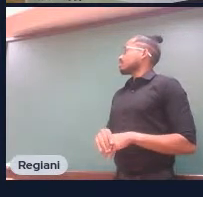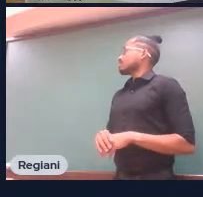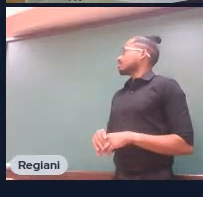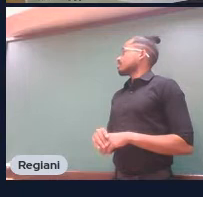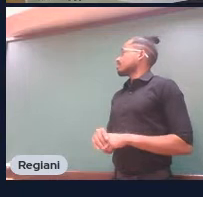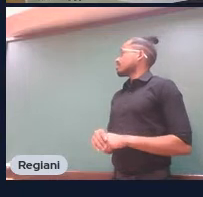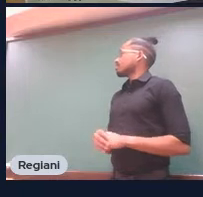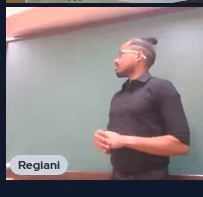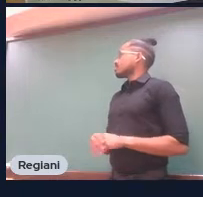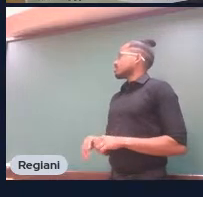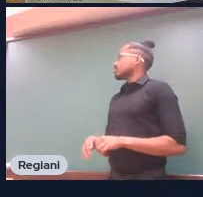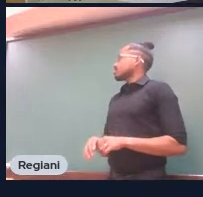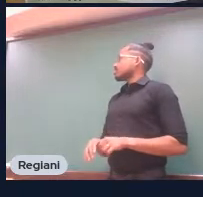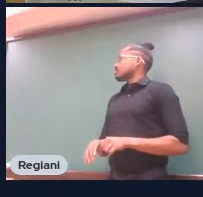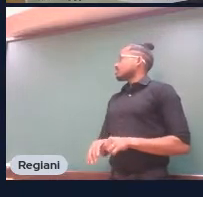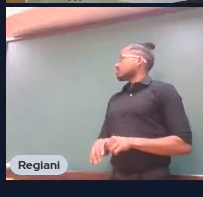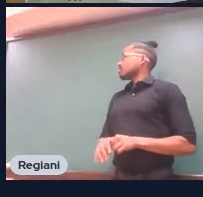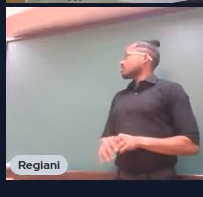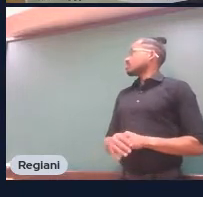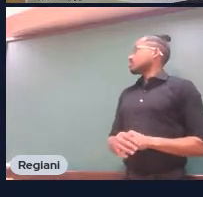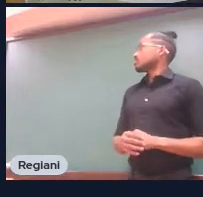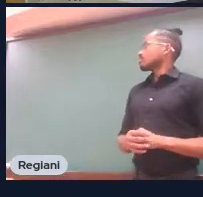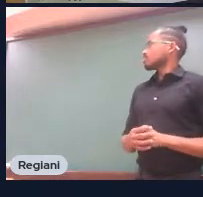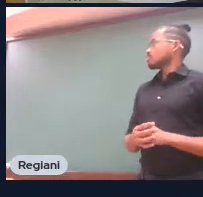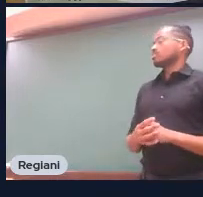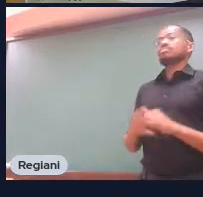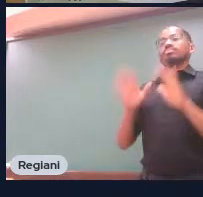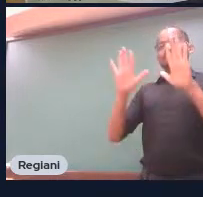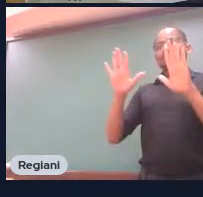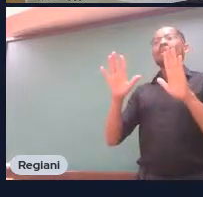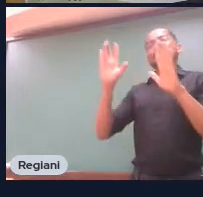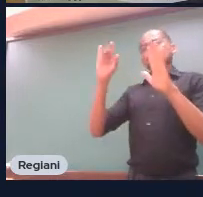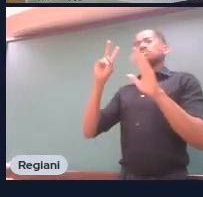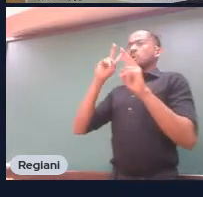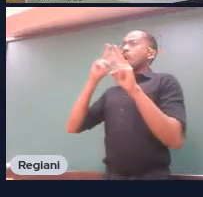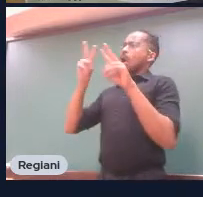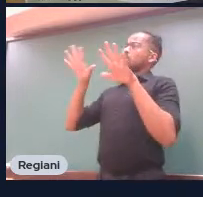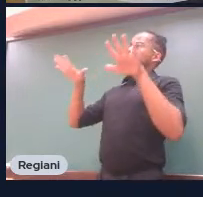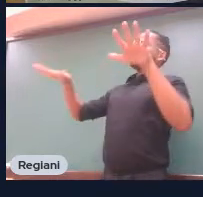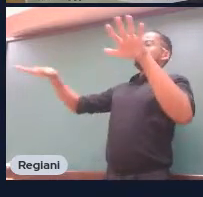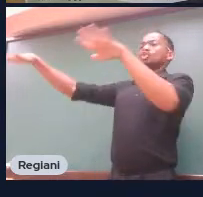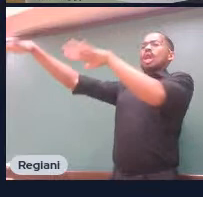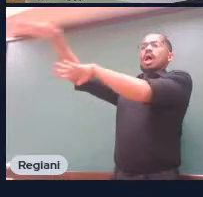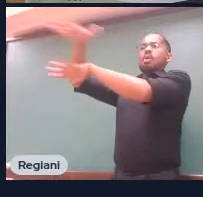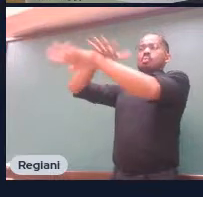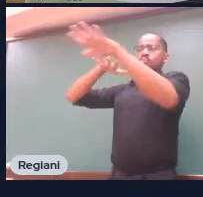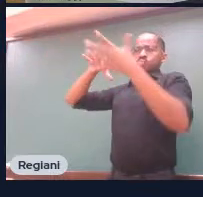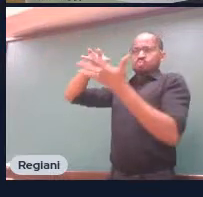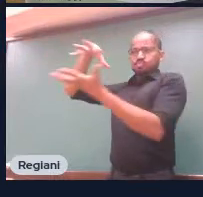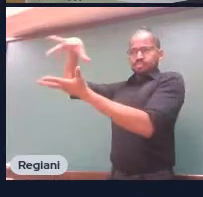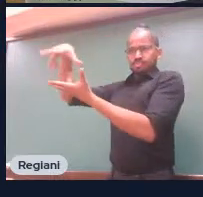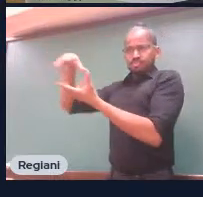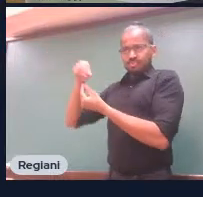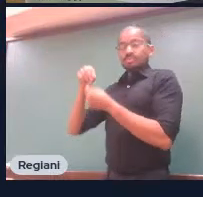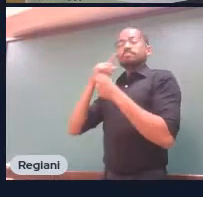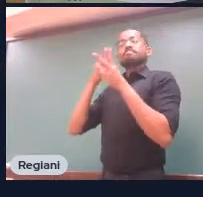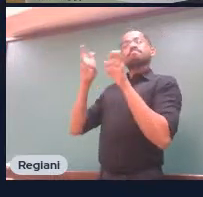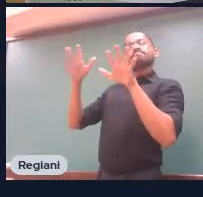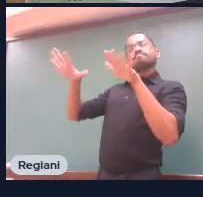Now, if you look at it from a little perspective, a wider perspective, you see that on